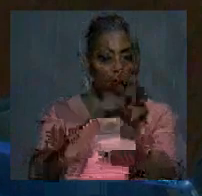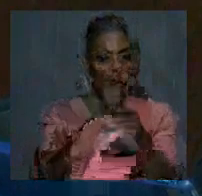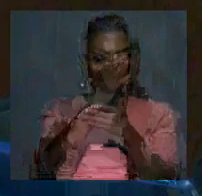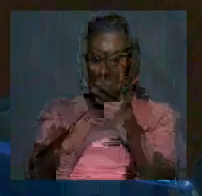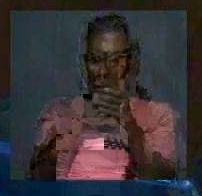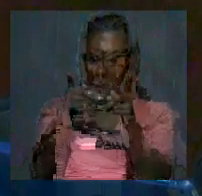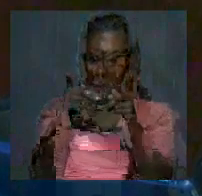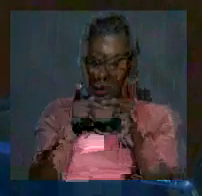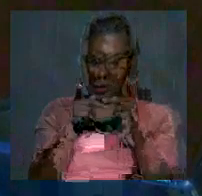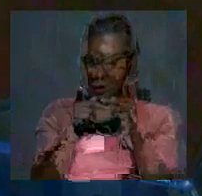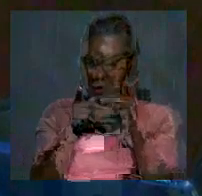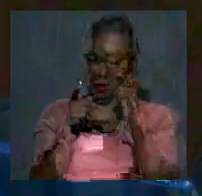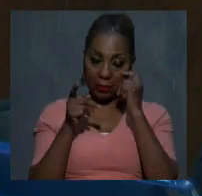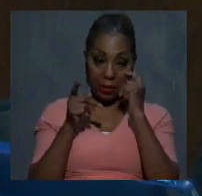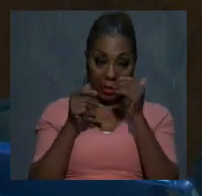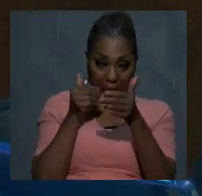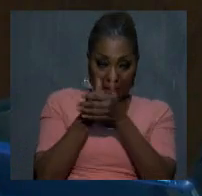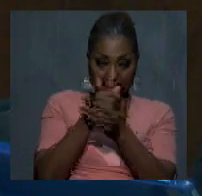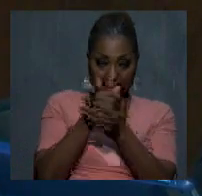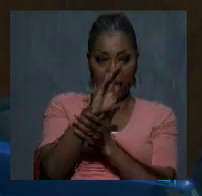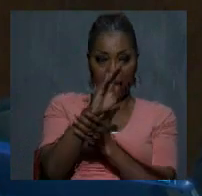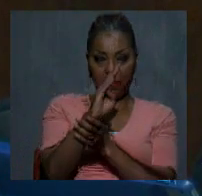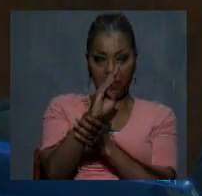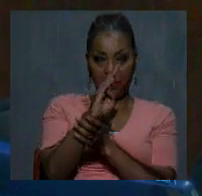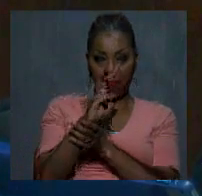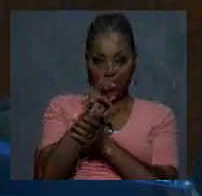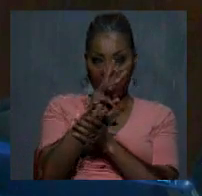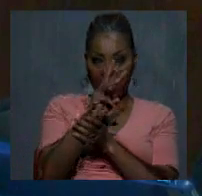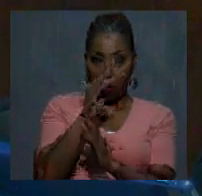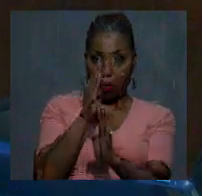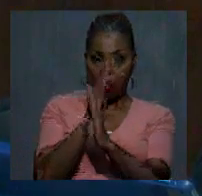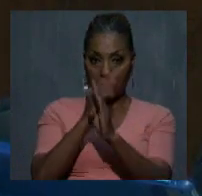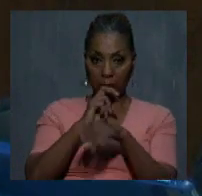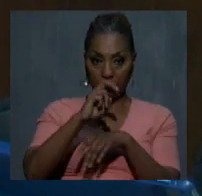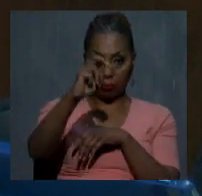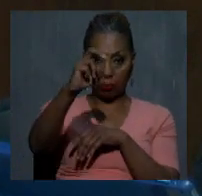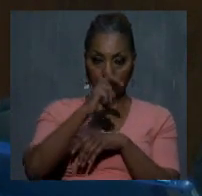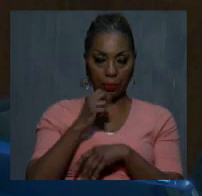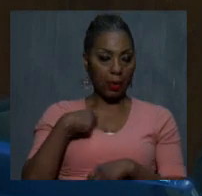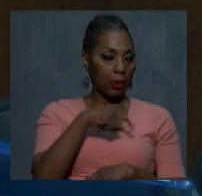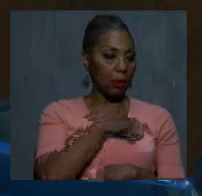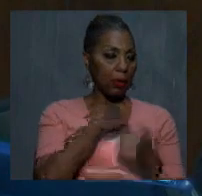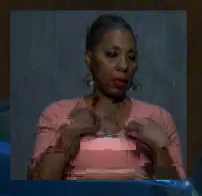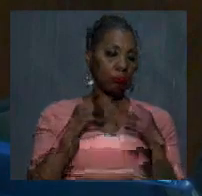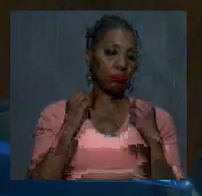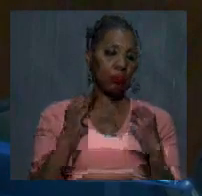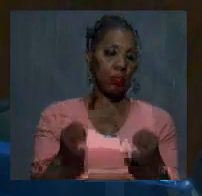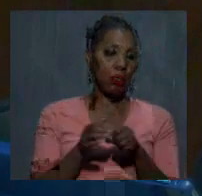so long where the funds we don't.